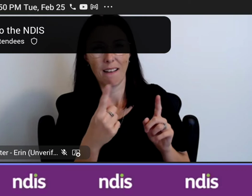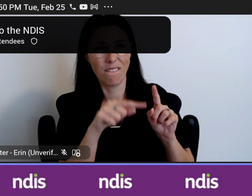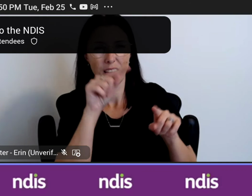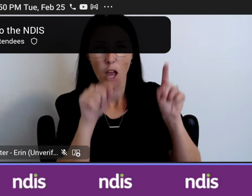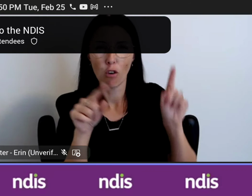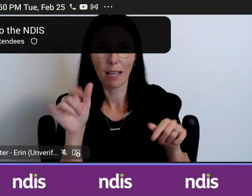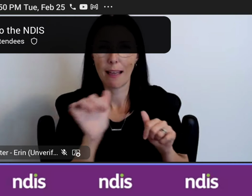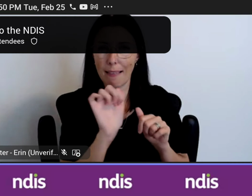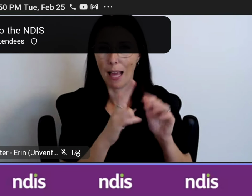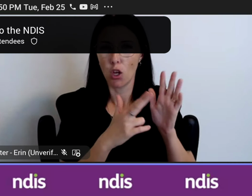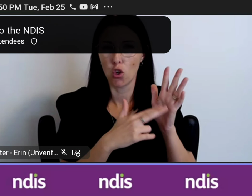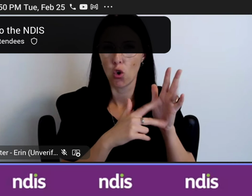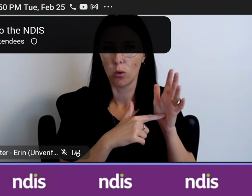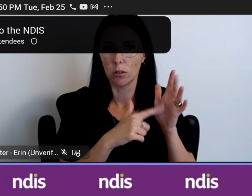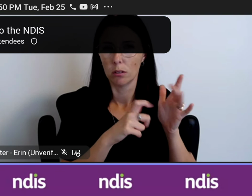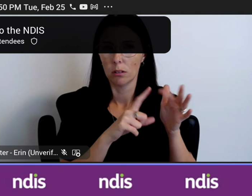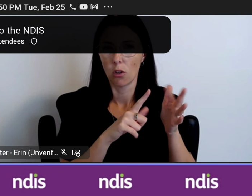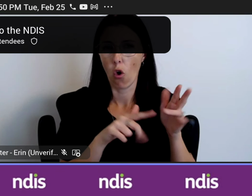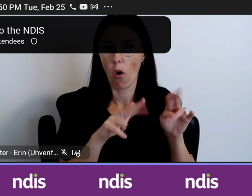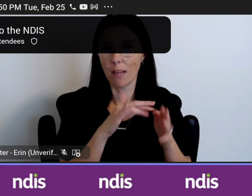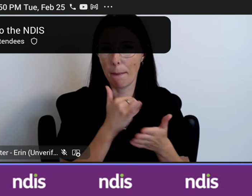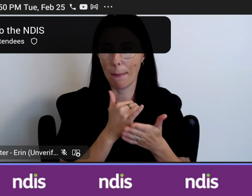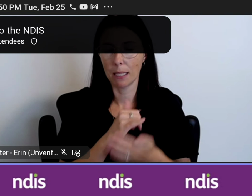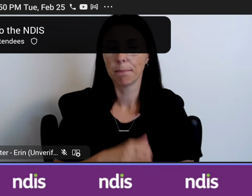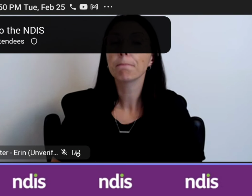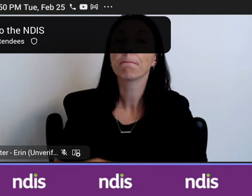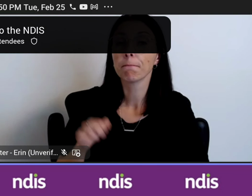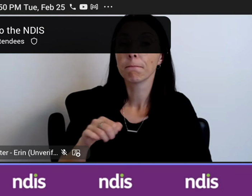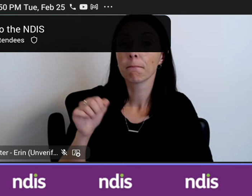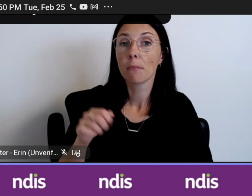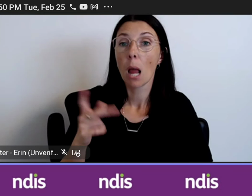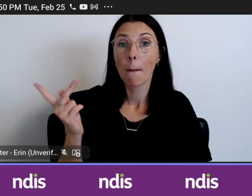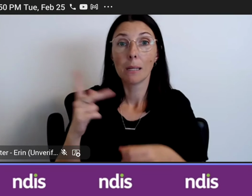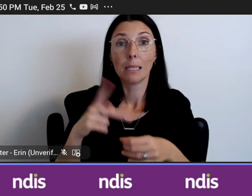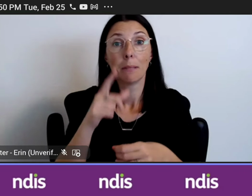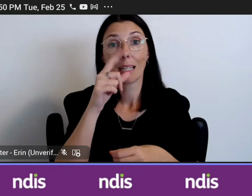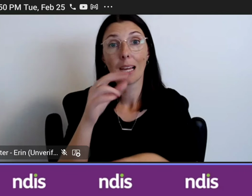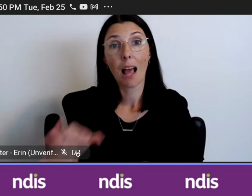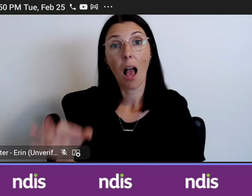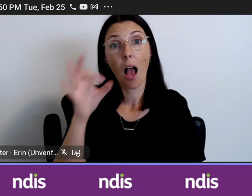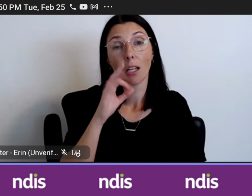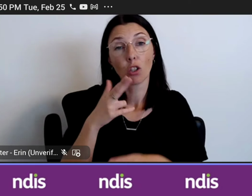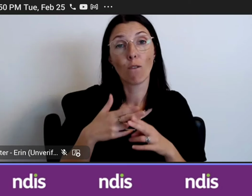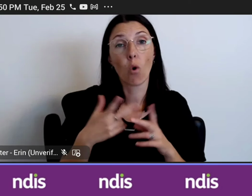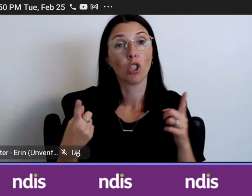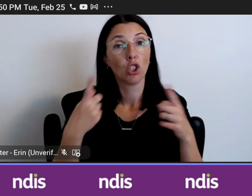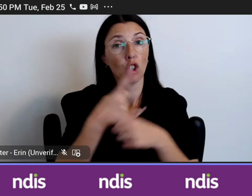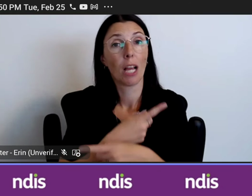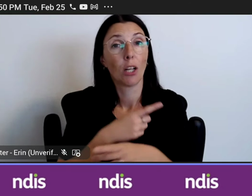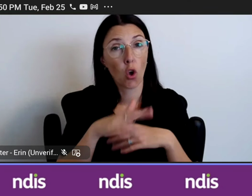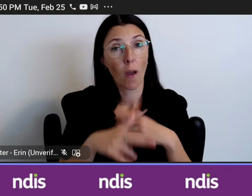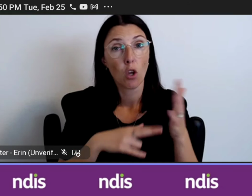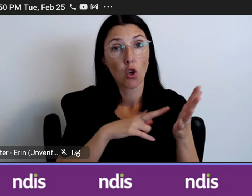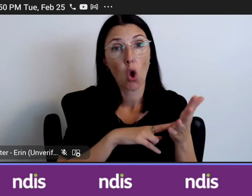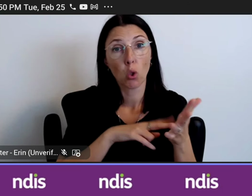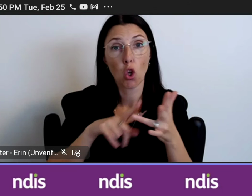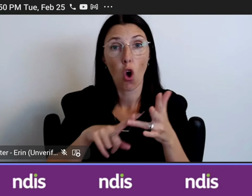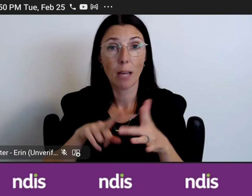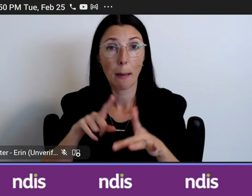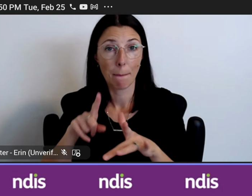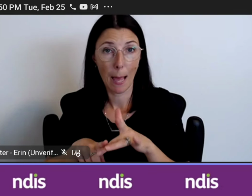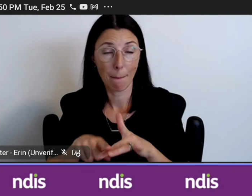Sure. So a participant can apply for a change to their notice of impairments. So this is called varying the